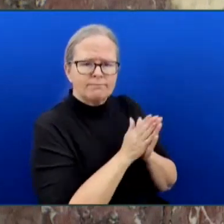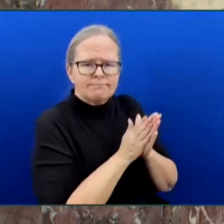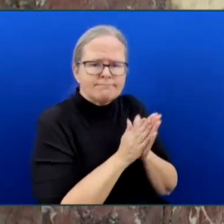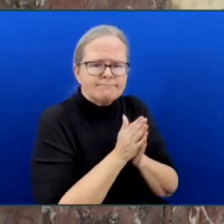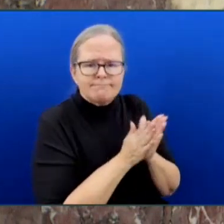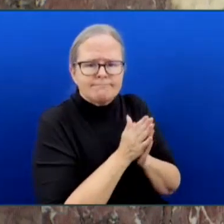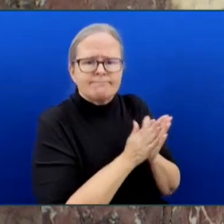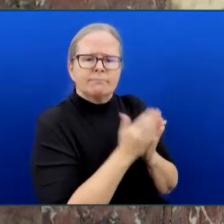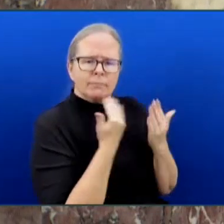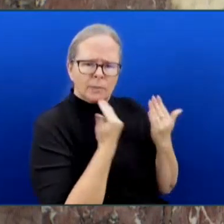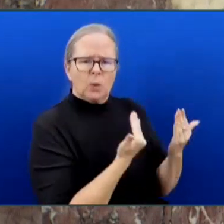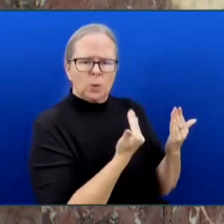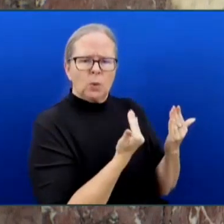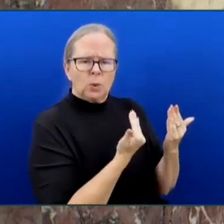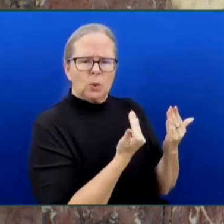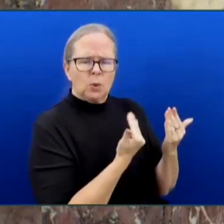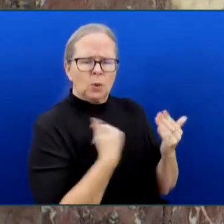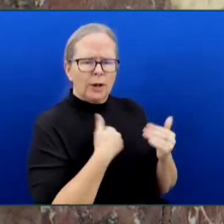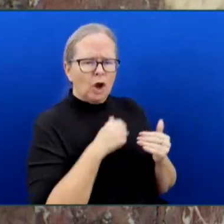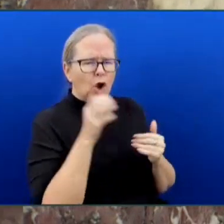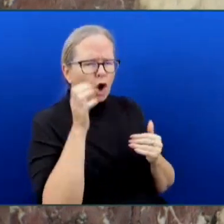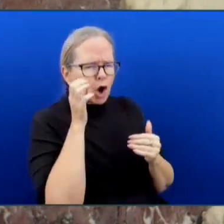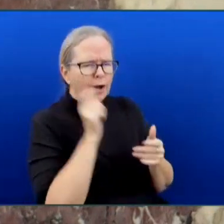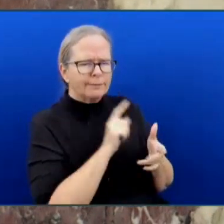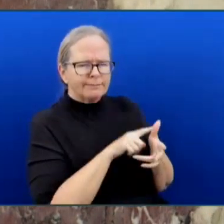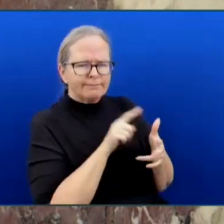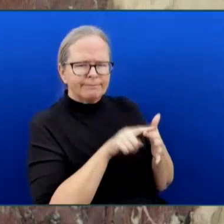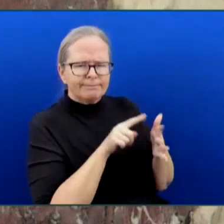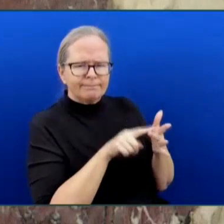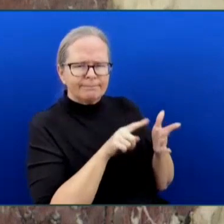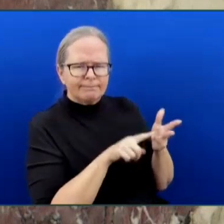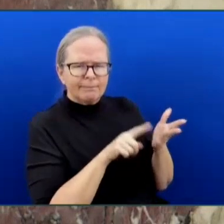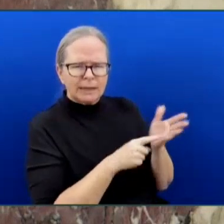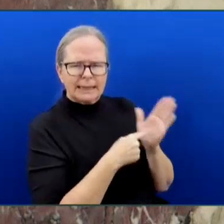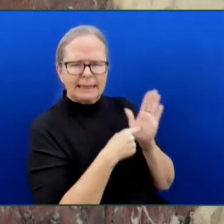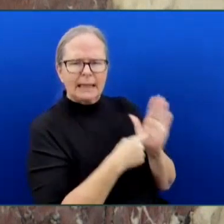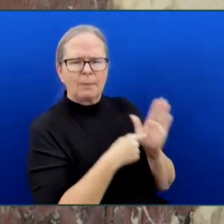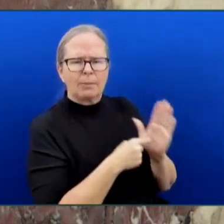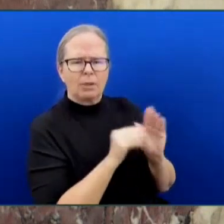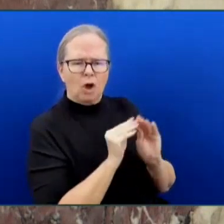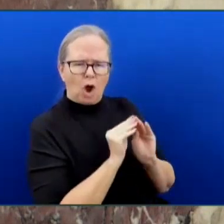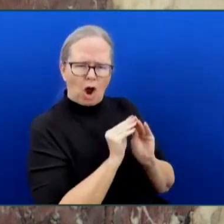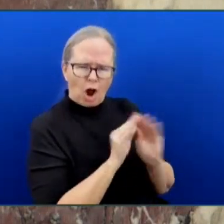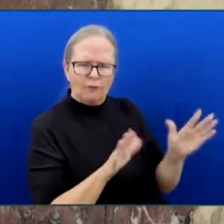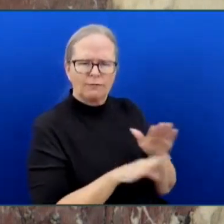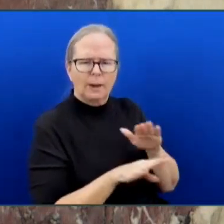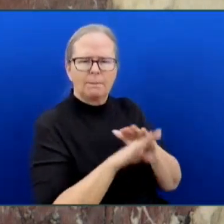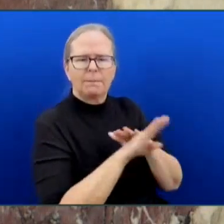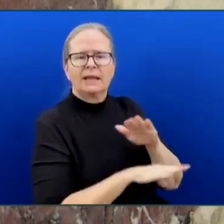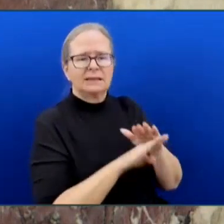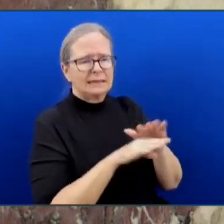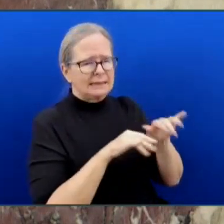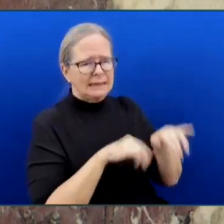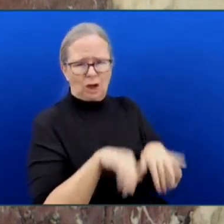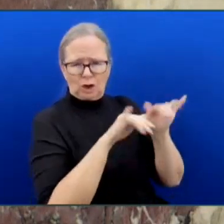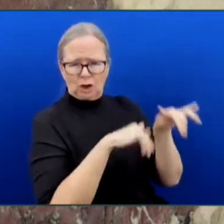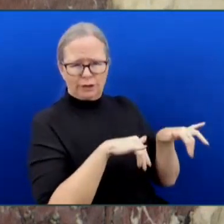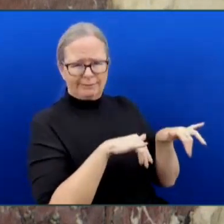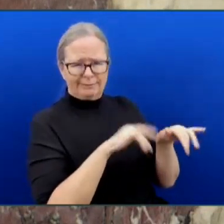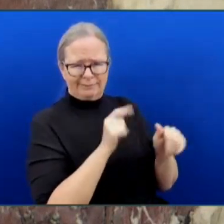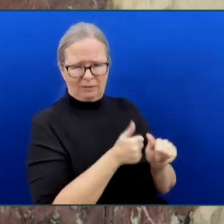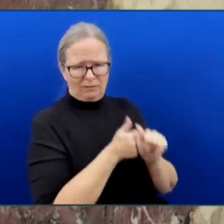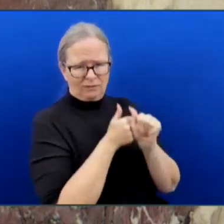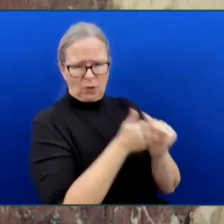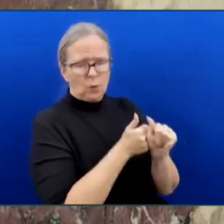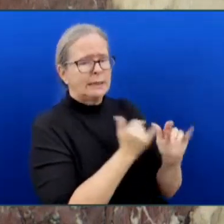where basic practice and policy are not being followed, I also have the same response, and I also ask those